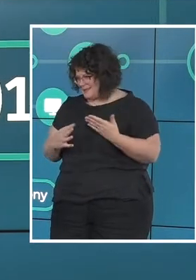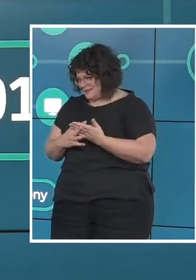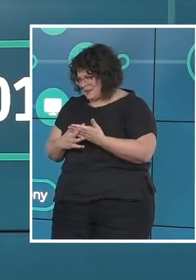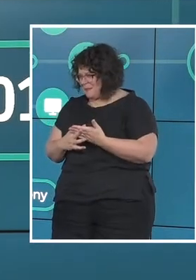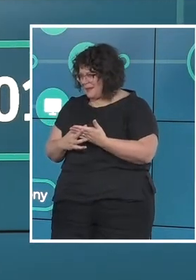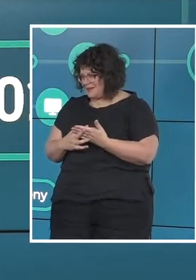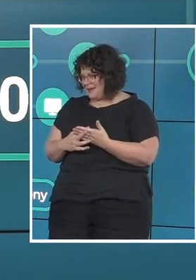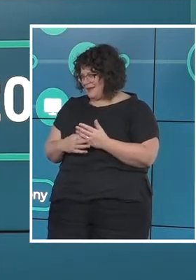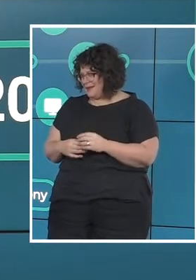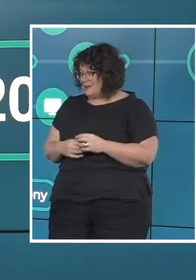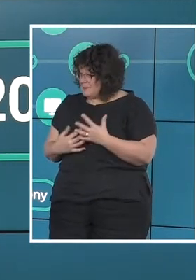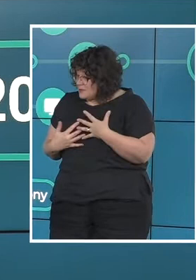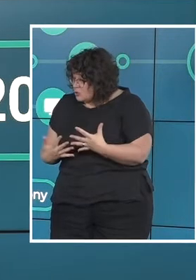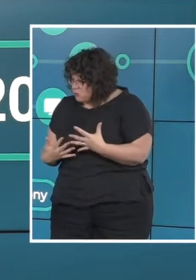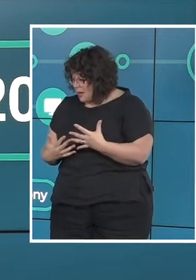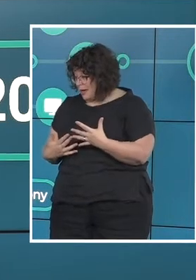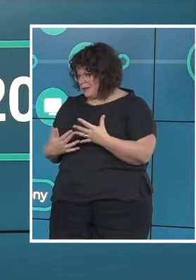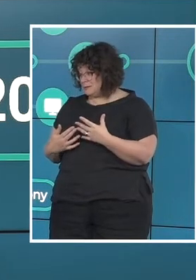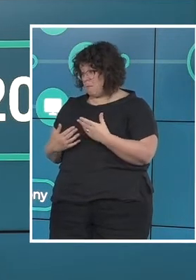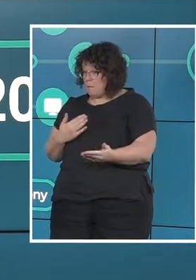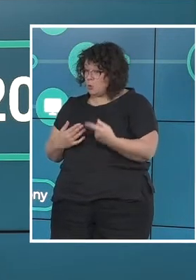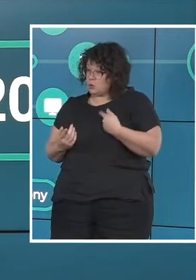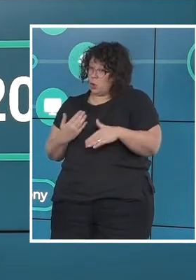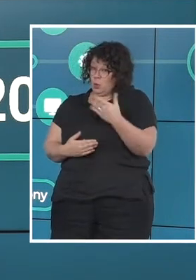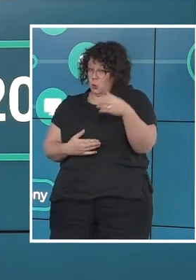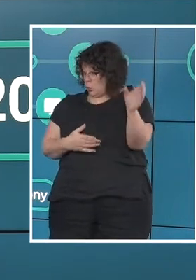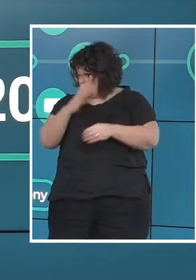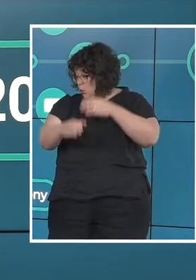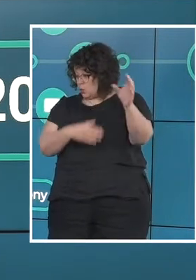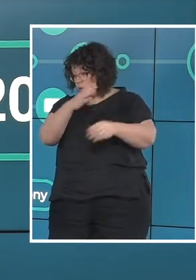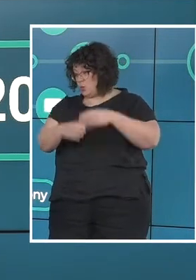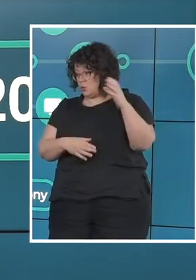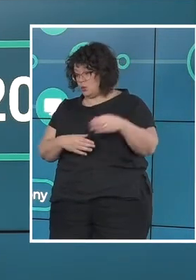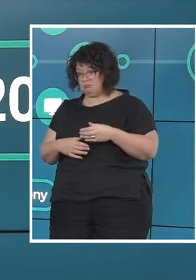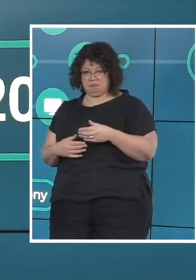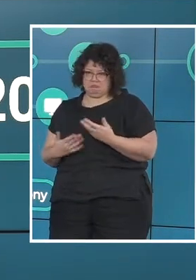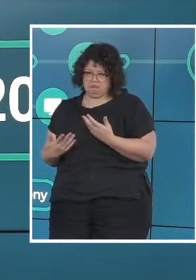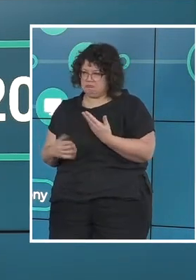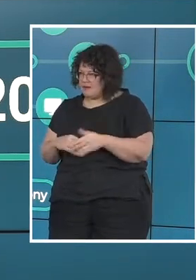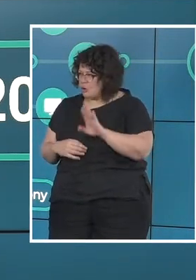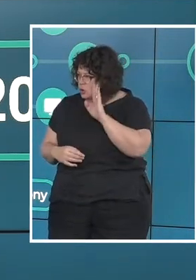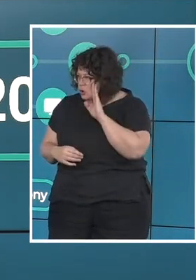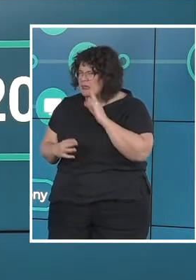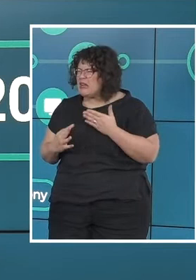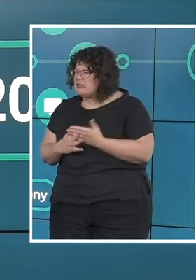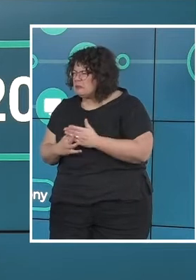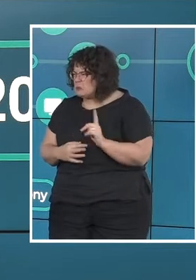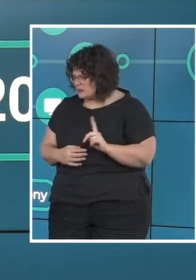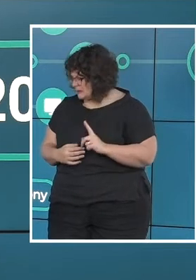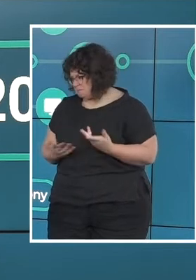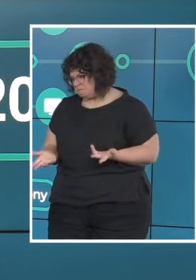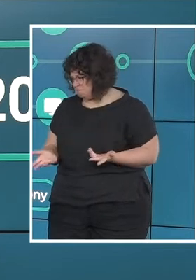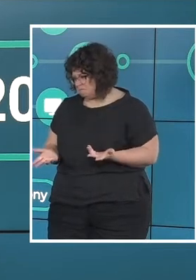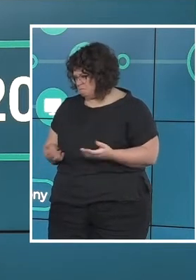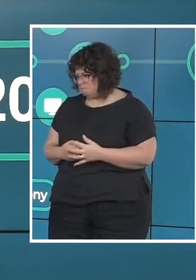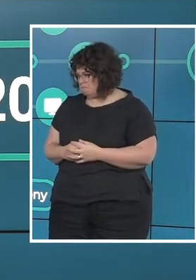don't or haven't heard the word accessibility. But after these 15, 20 minutes, everyone knows a little bit more.